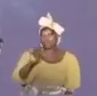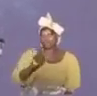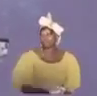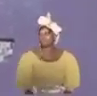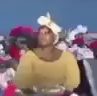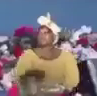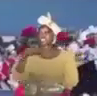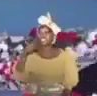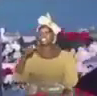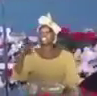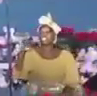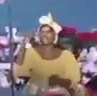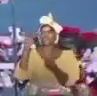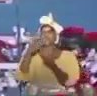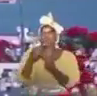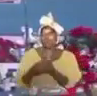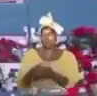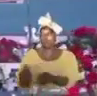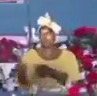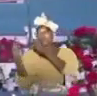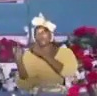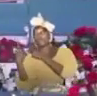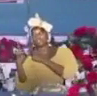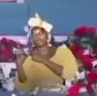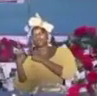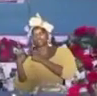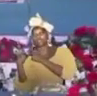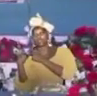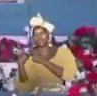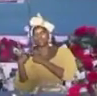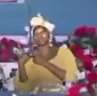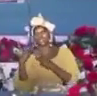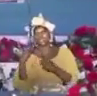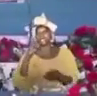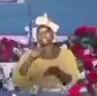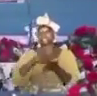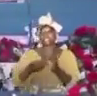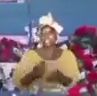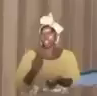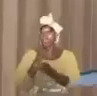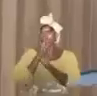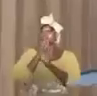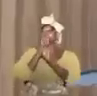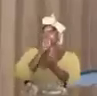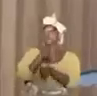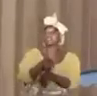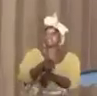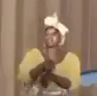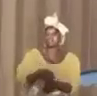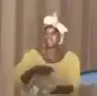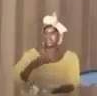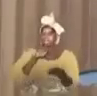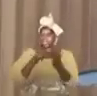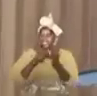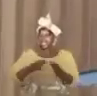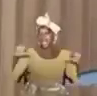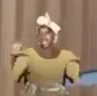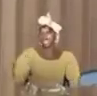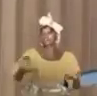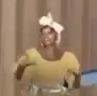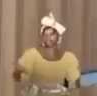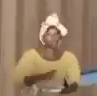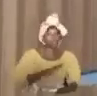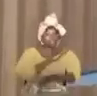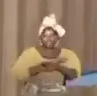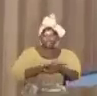The word responsible comes from the word responsive. Responsible people are people of action. They don't sit down